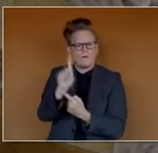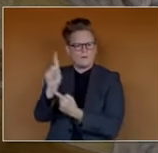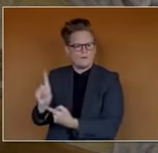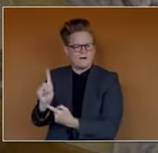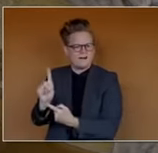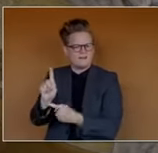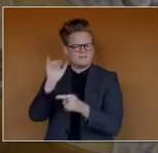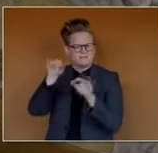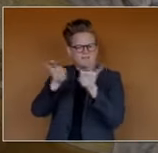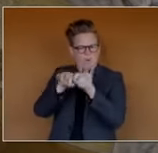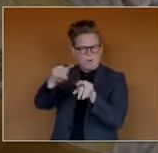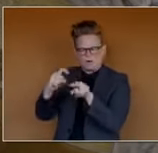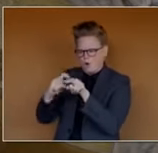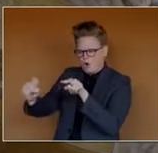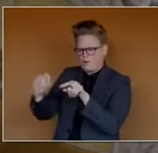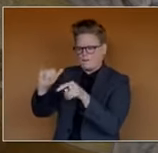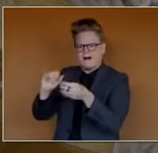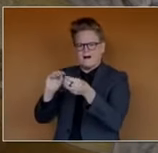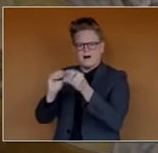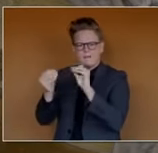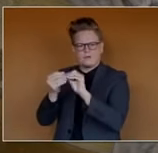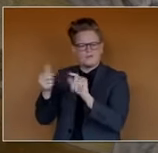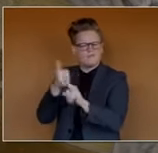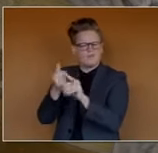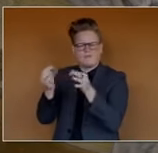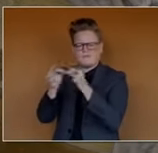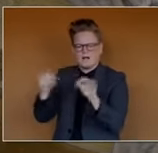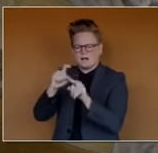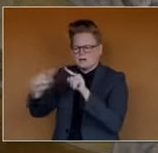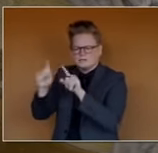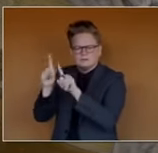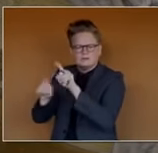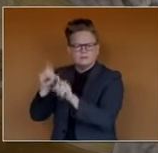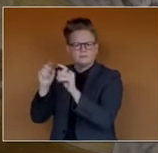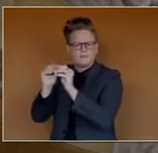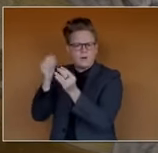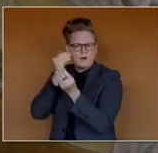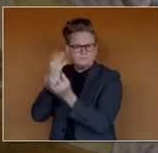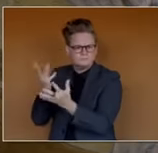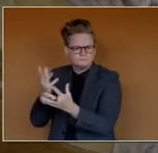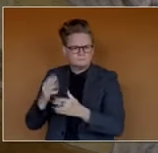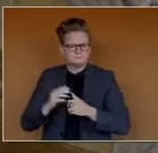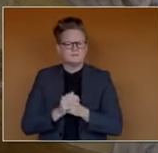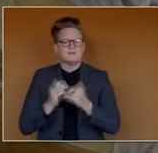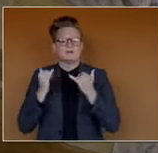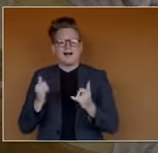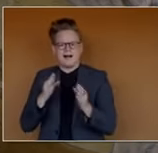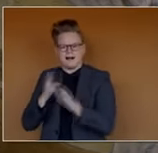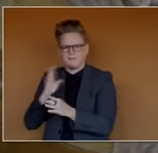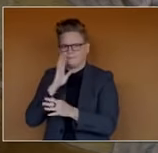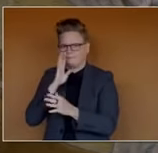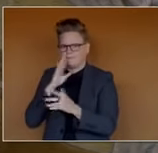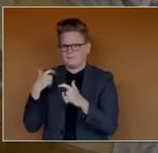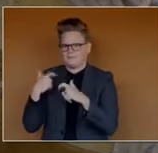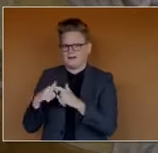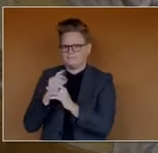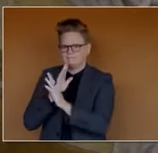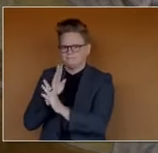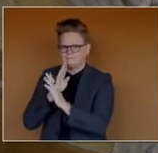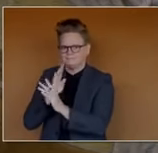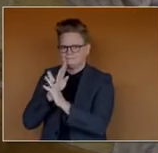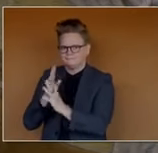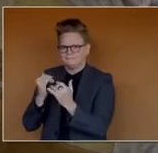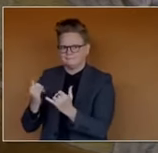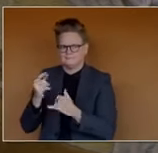preparar tus impuestos este año. Es más importante que otros años. With that, it is